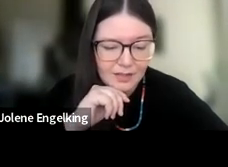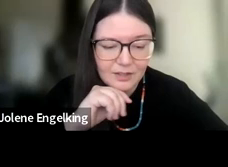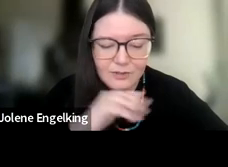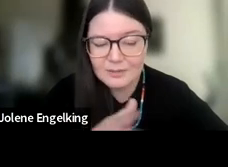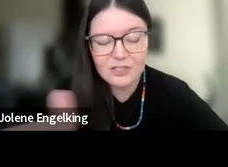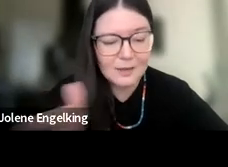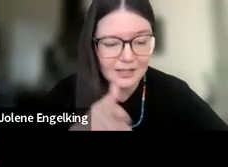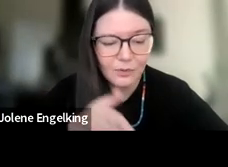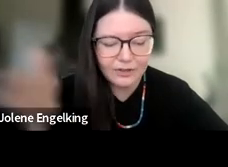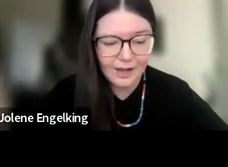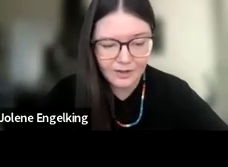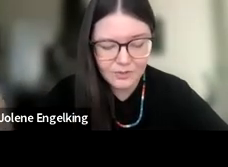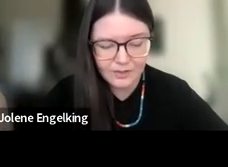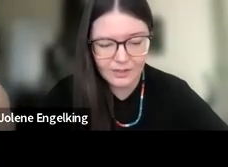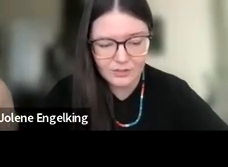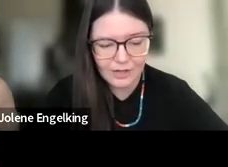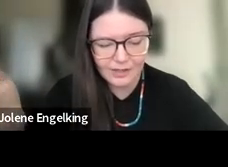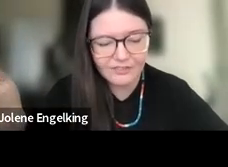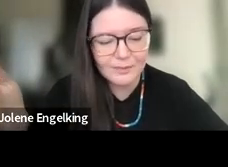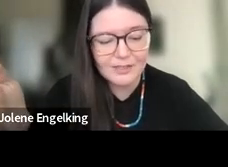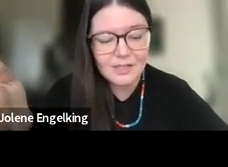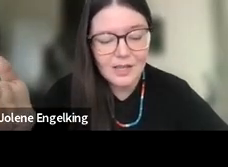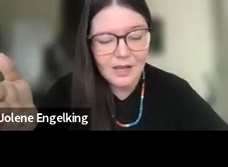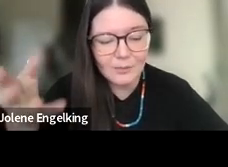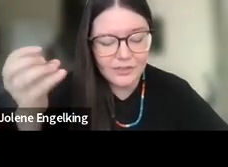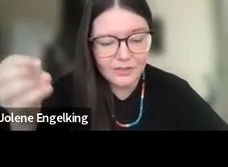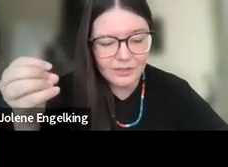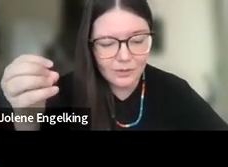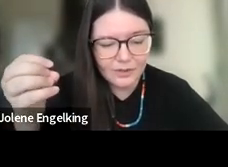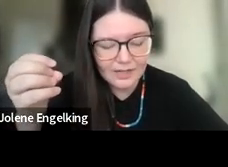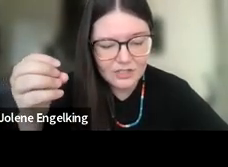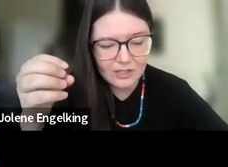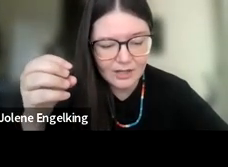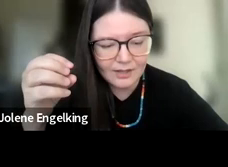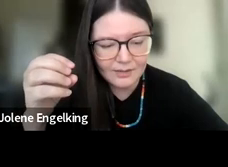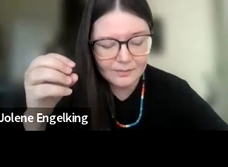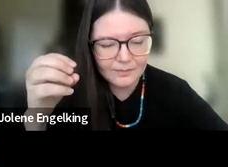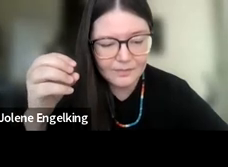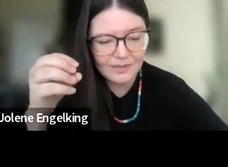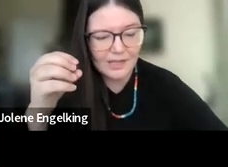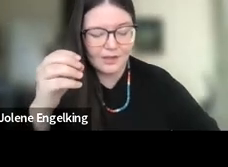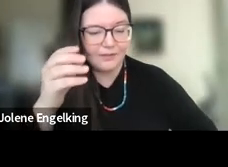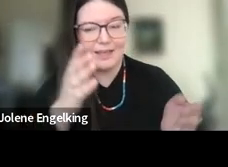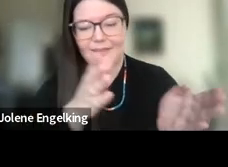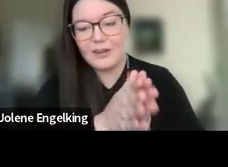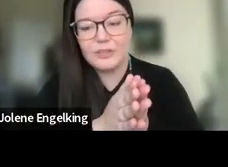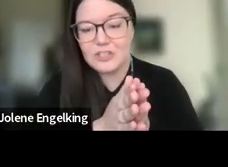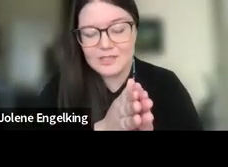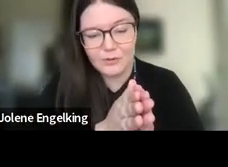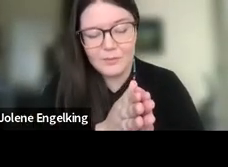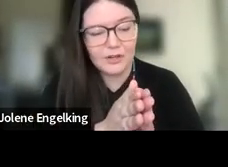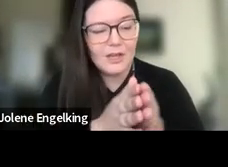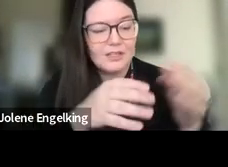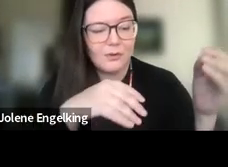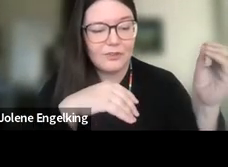often, you know, especially depending on where they're housed within the tribal government, within the nation, that really